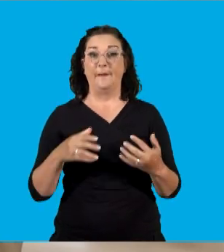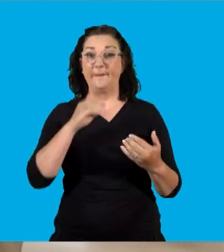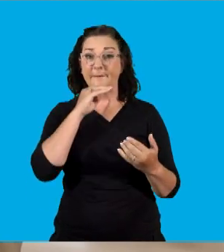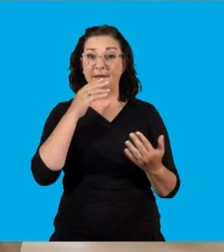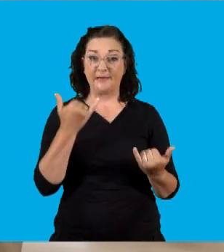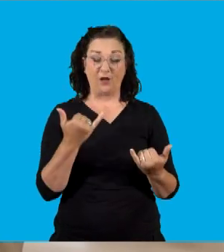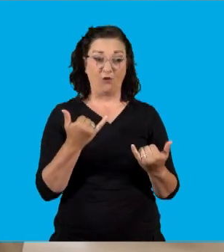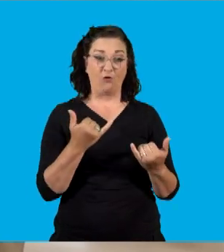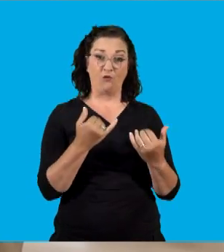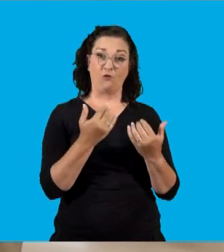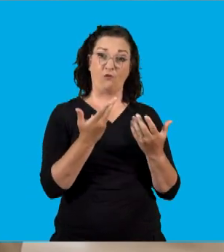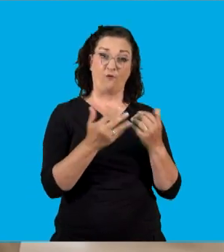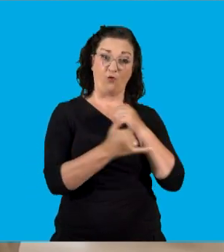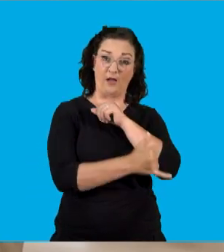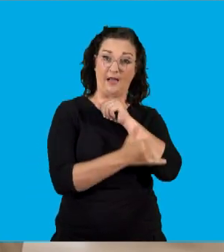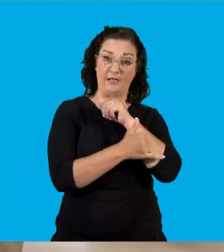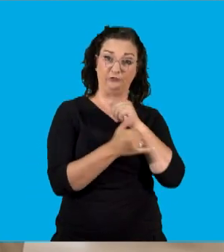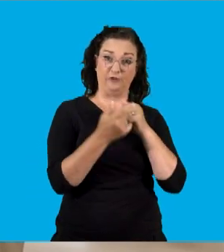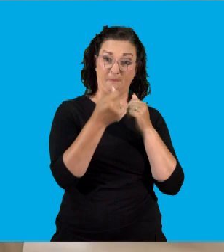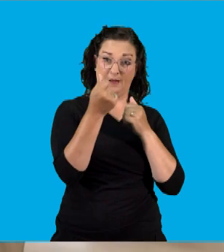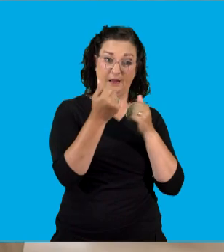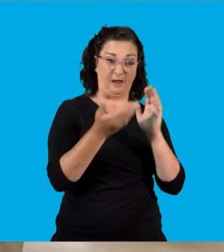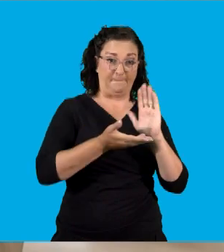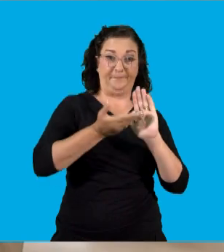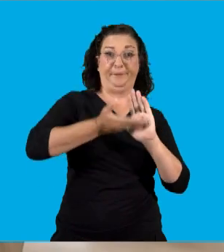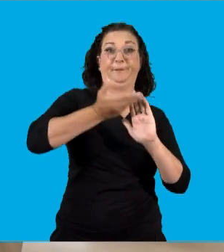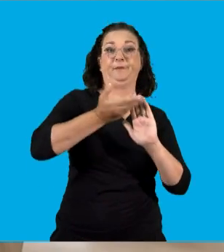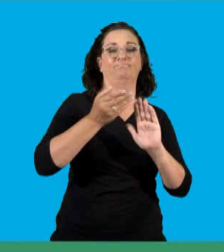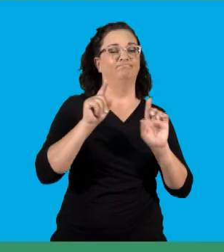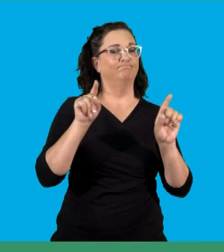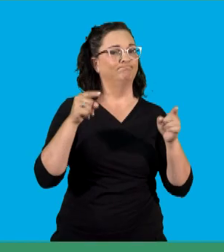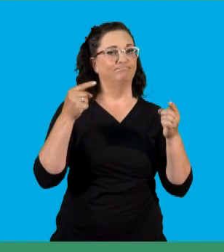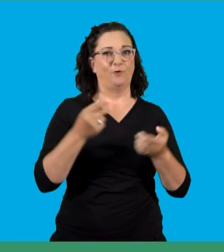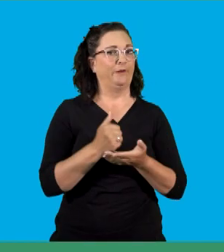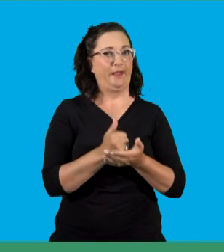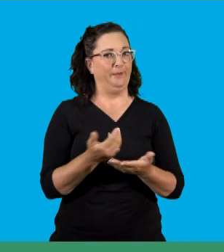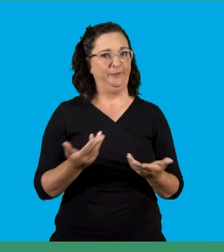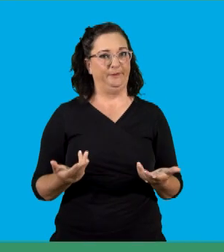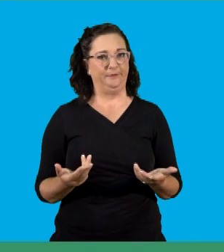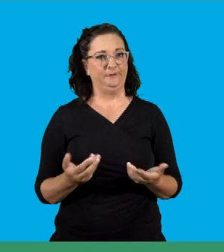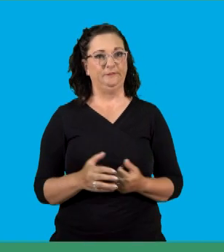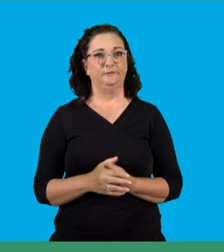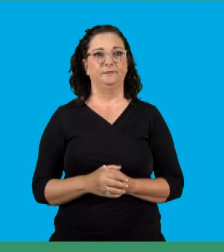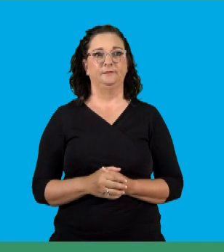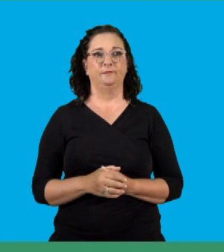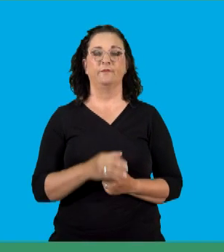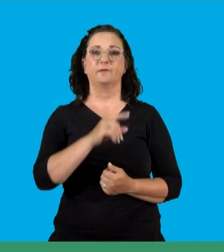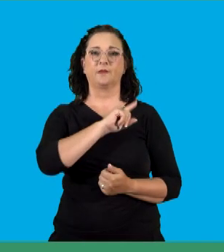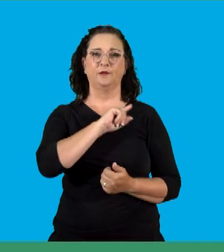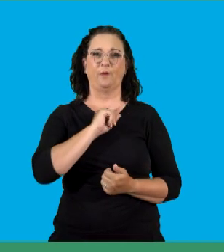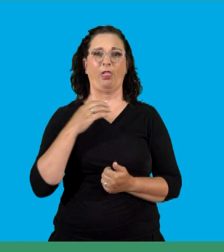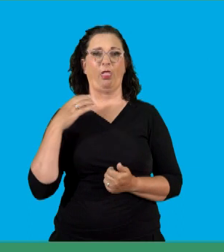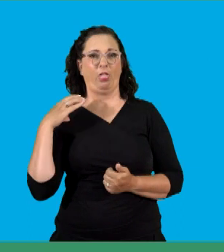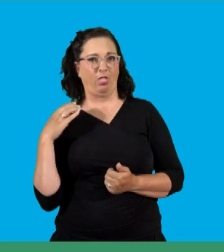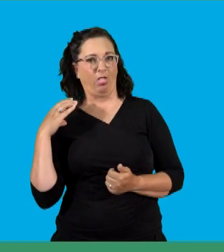to participate in the economy of the country through supporting businesses. These issues place extra burdens